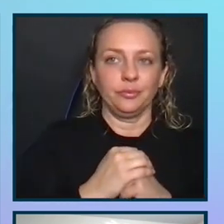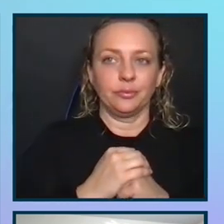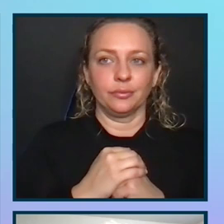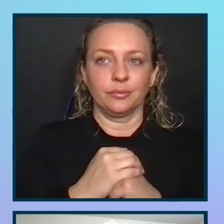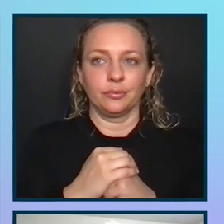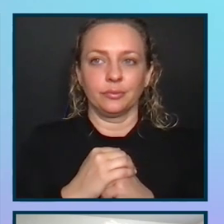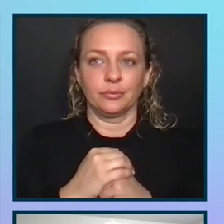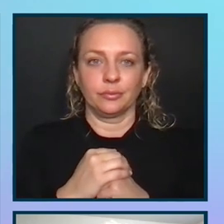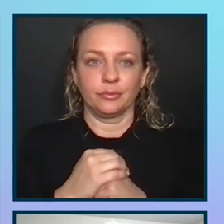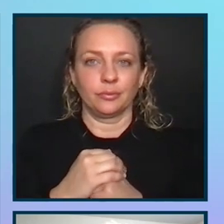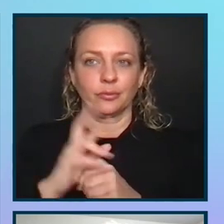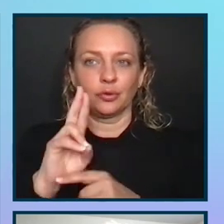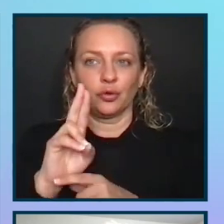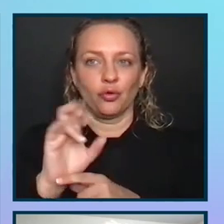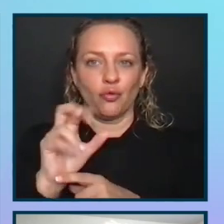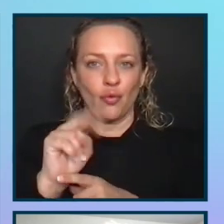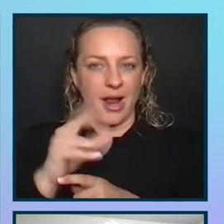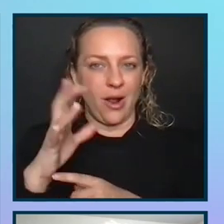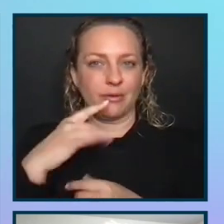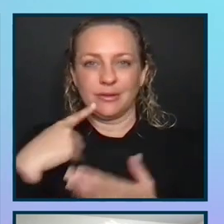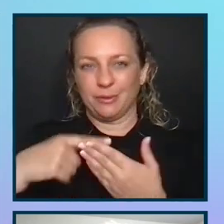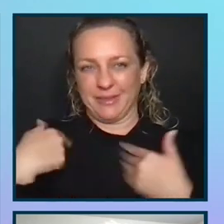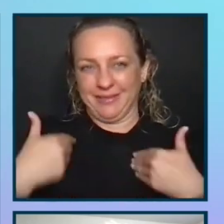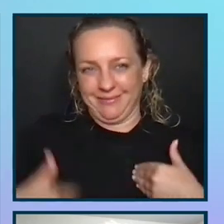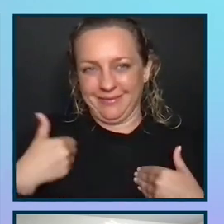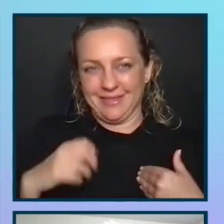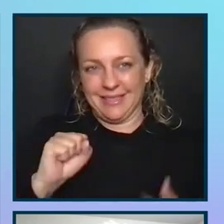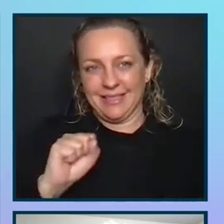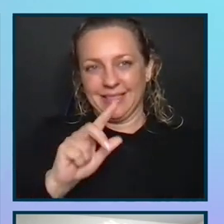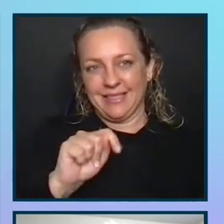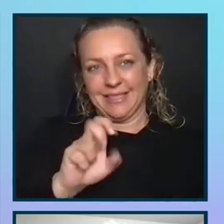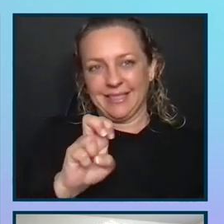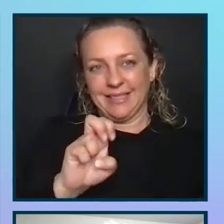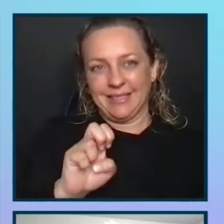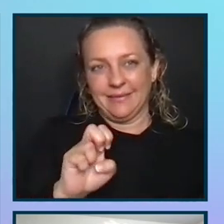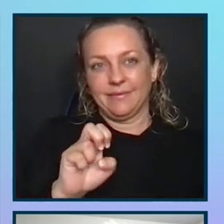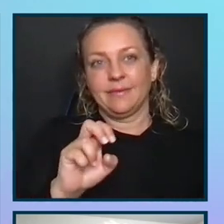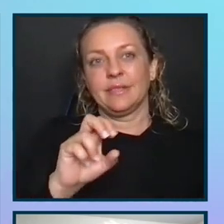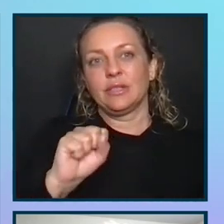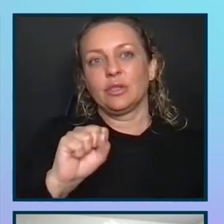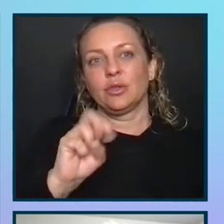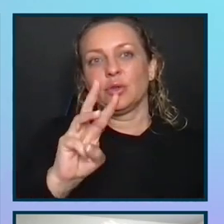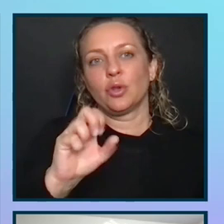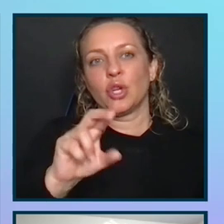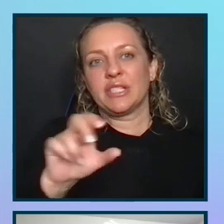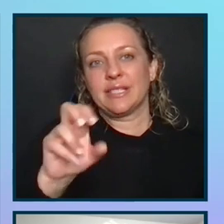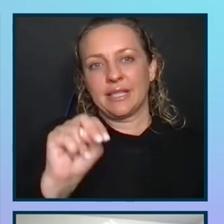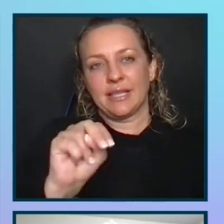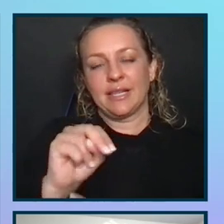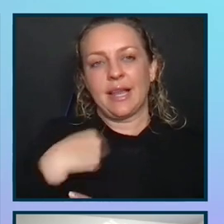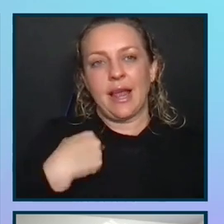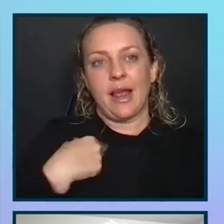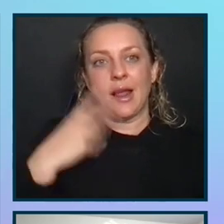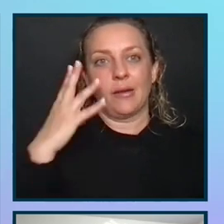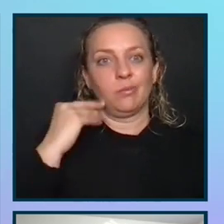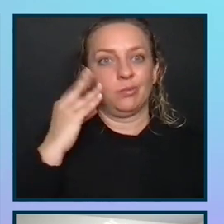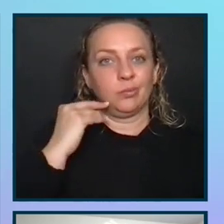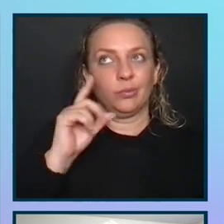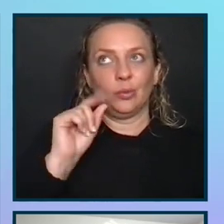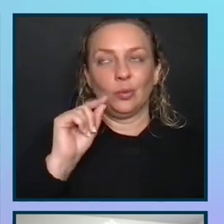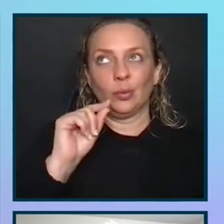Ryan already gave you a great introduction of me. My name is Steve Sawson. I've been in the field of accessibility for 20 plus